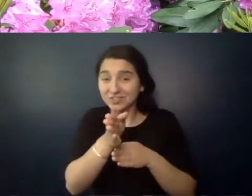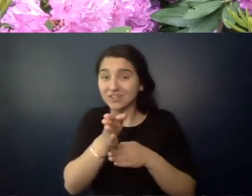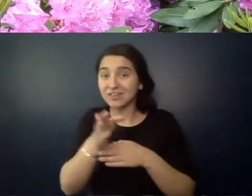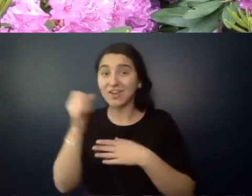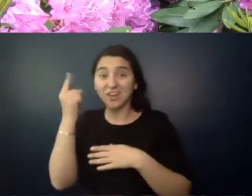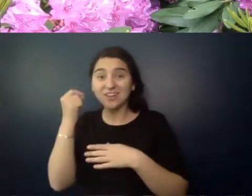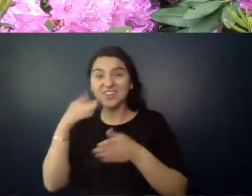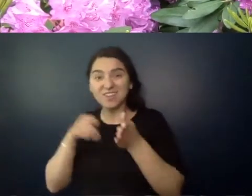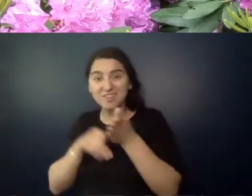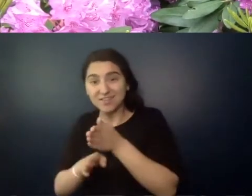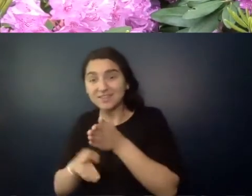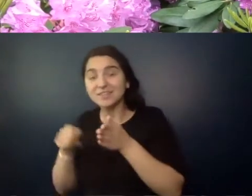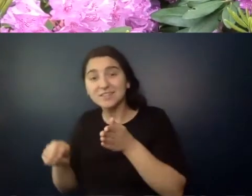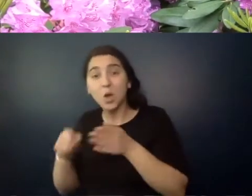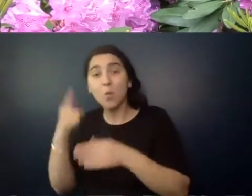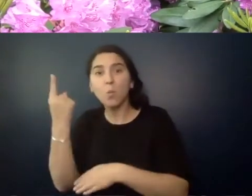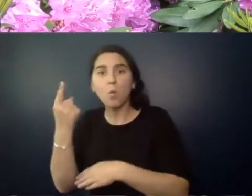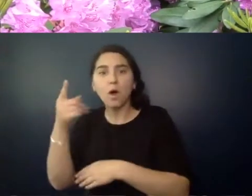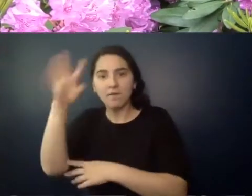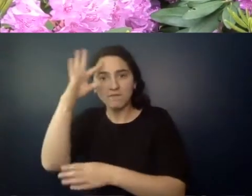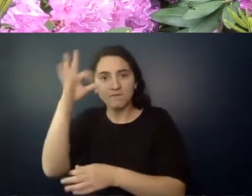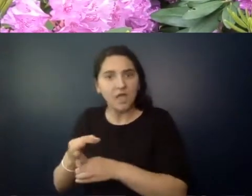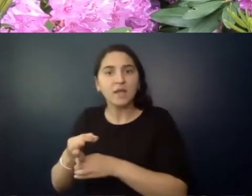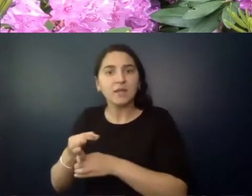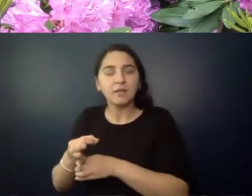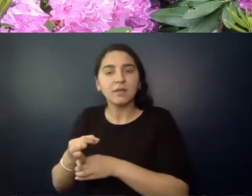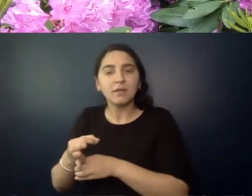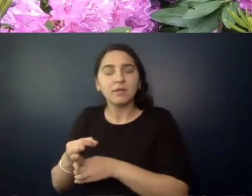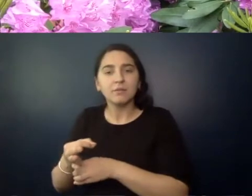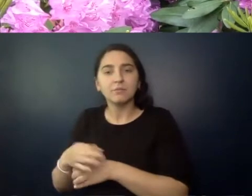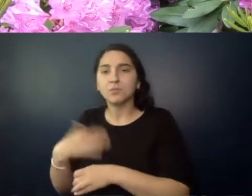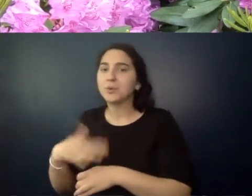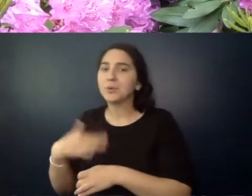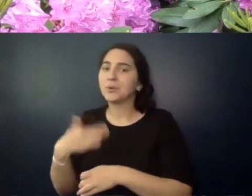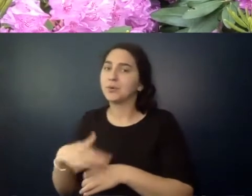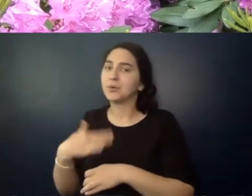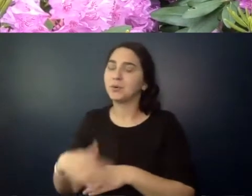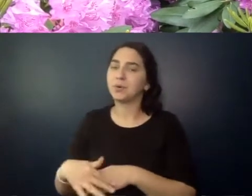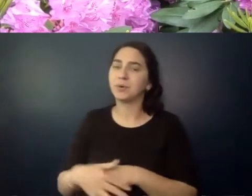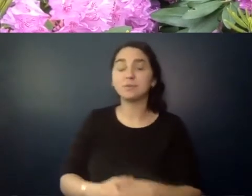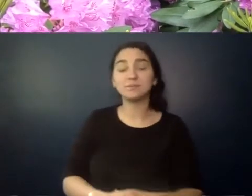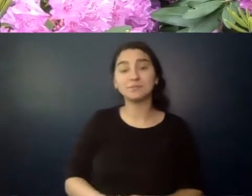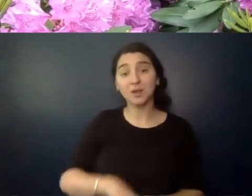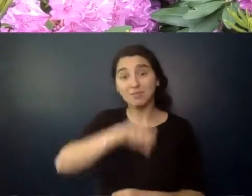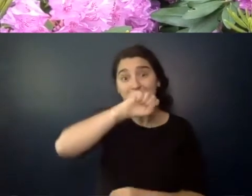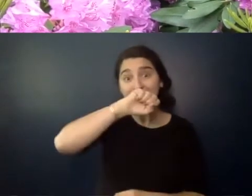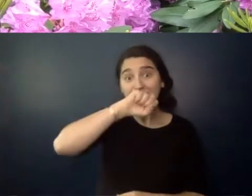and a religious minority operating in a society dominated by one faith,